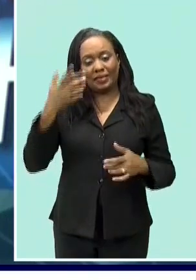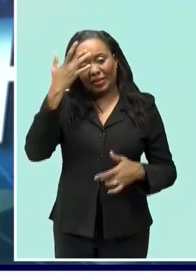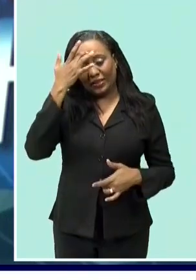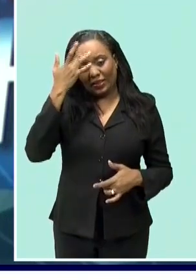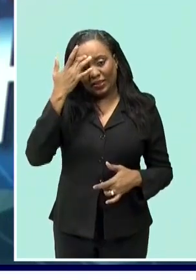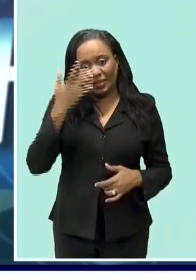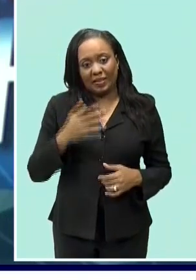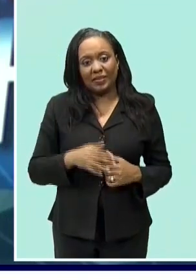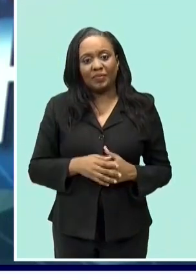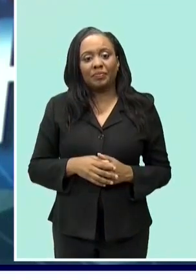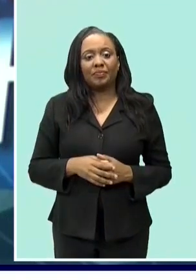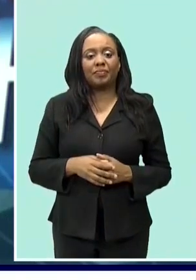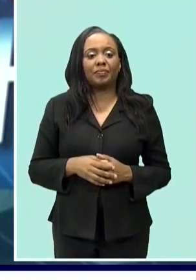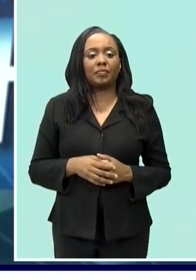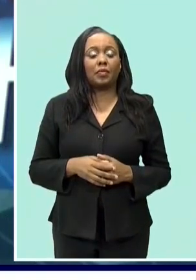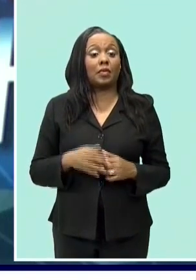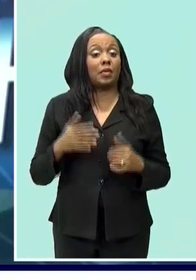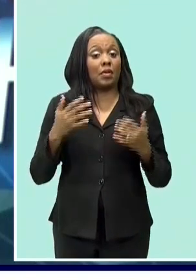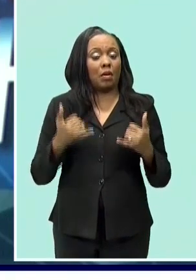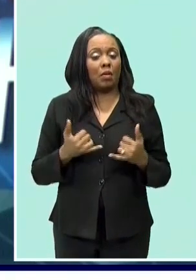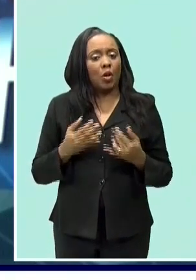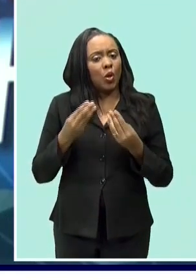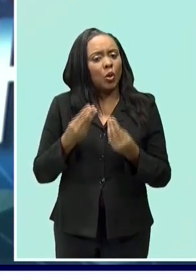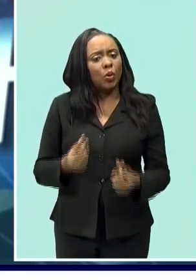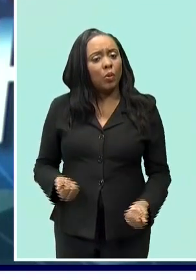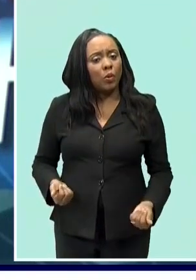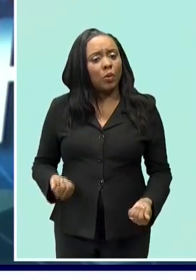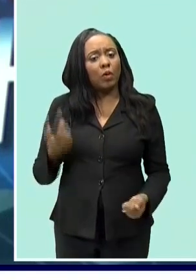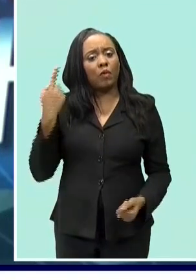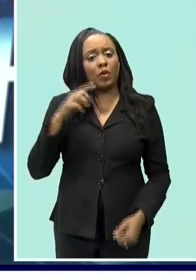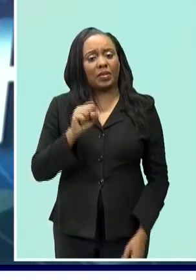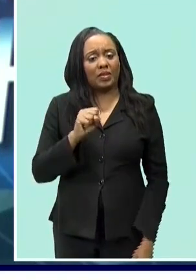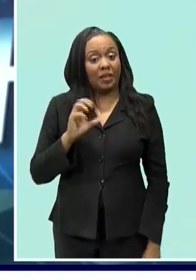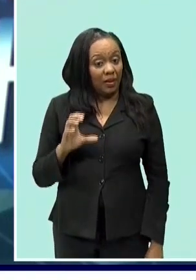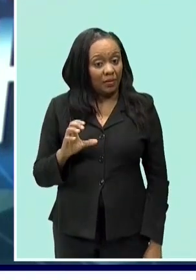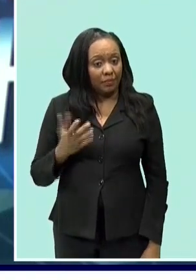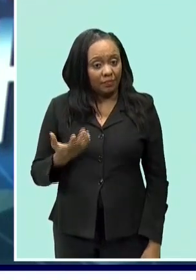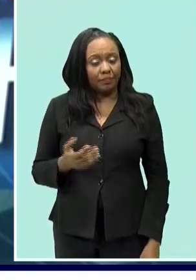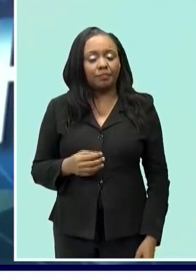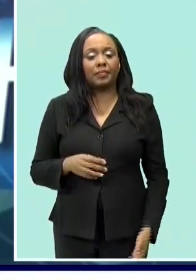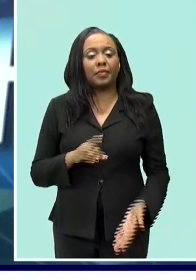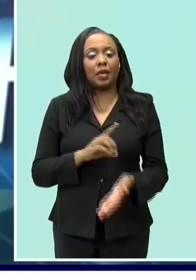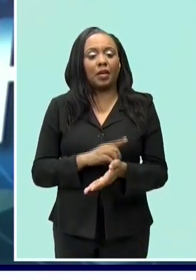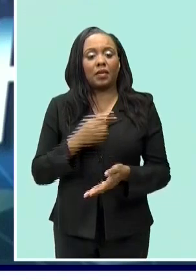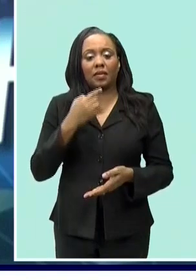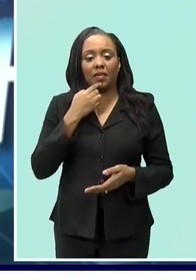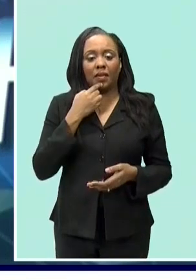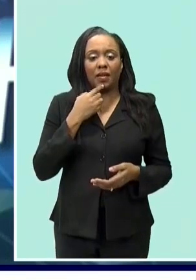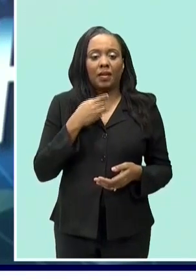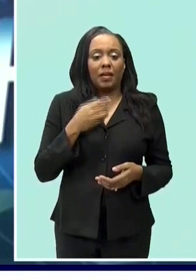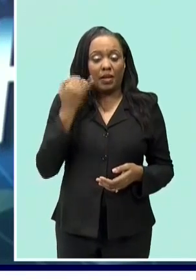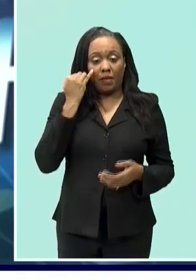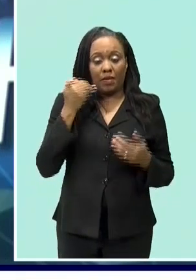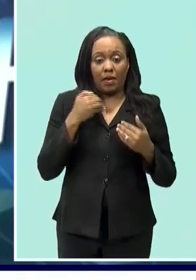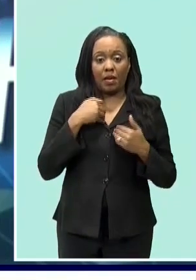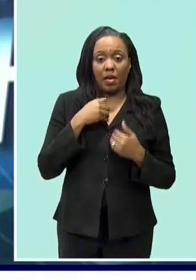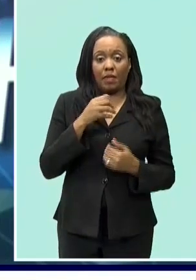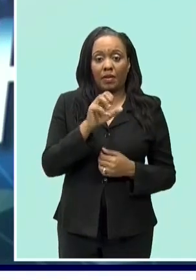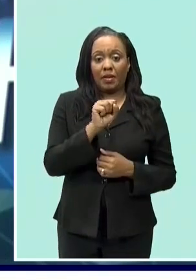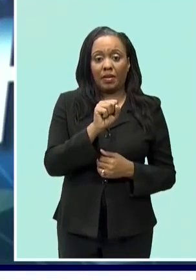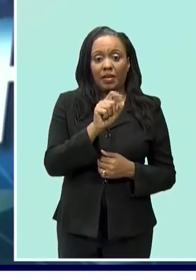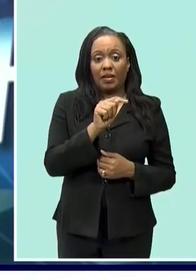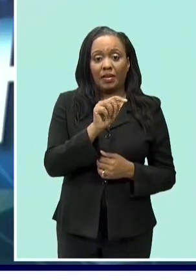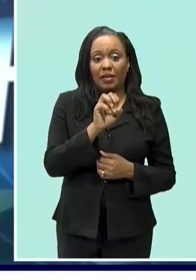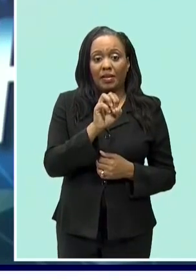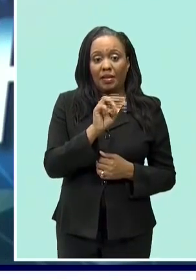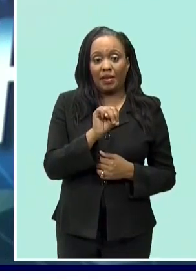Now, regarding cures for sickle cell anemia, hematologist Dr. Cheryl Alexis says the survival rates following stem cell transplants